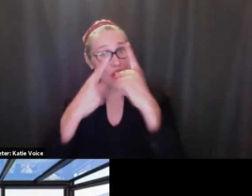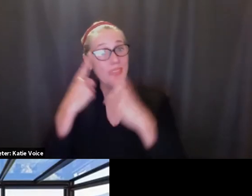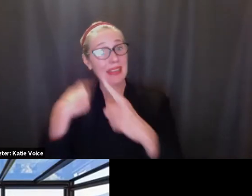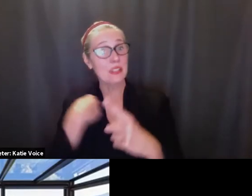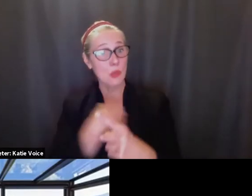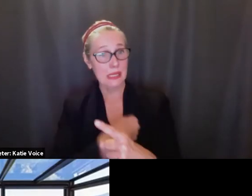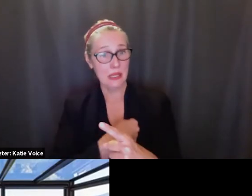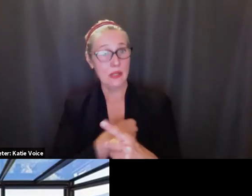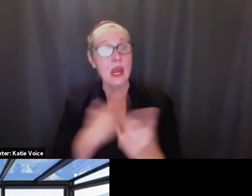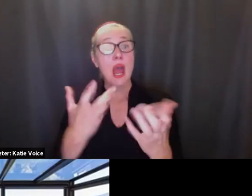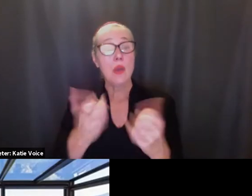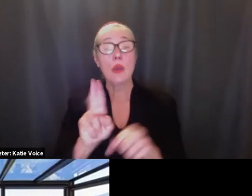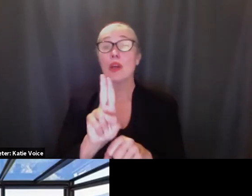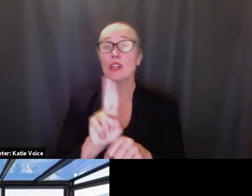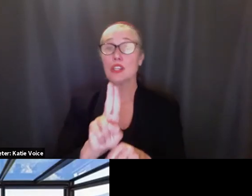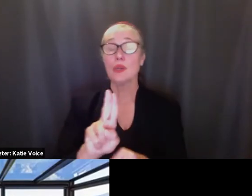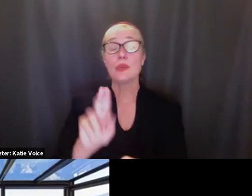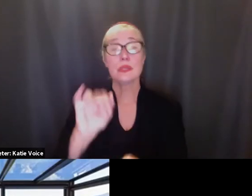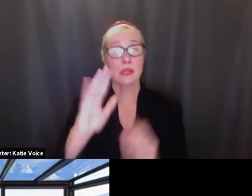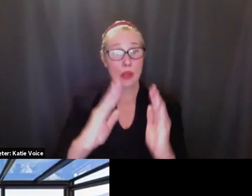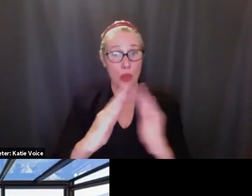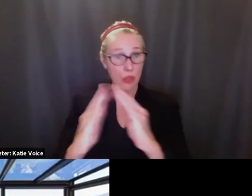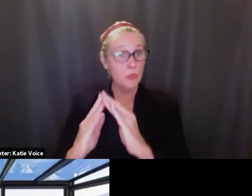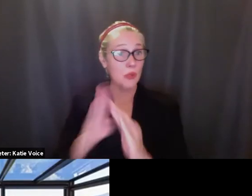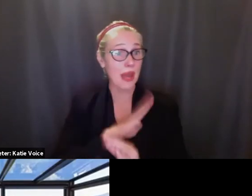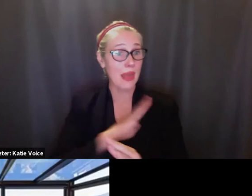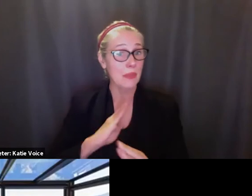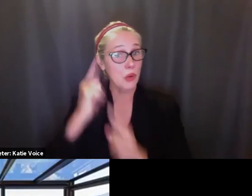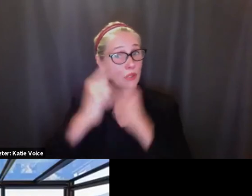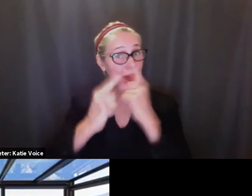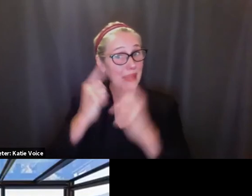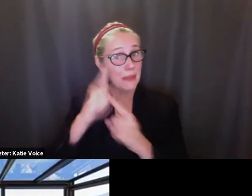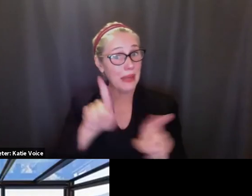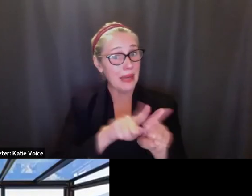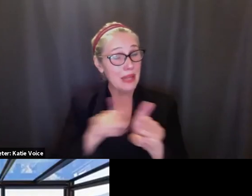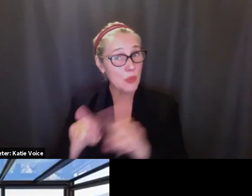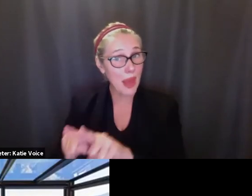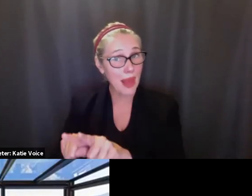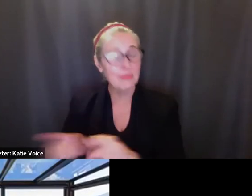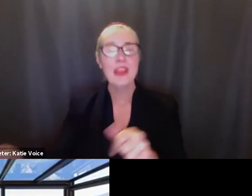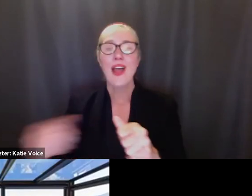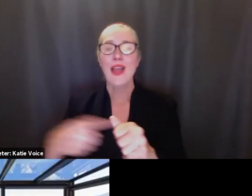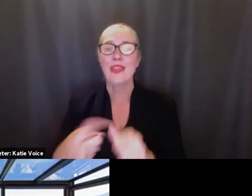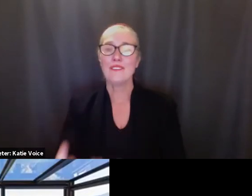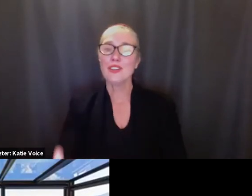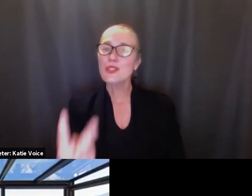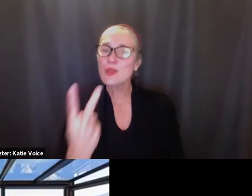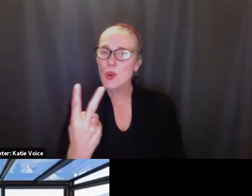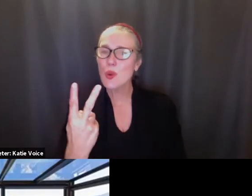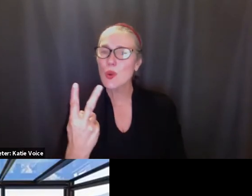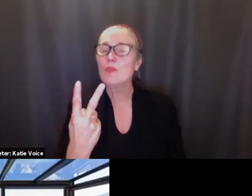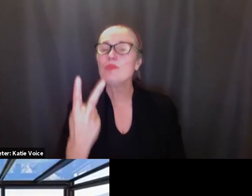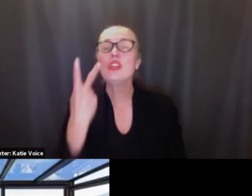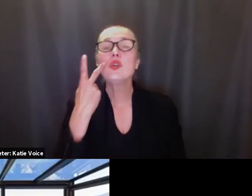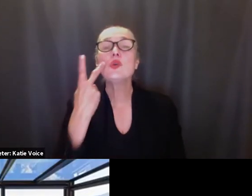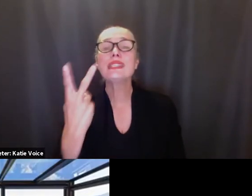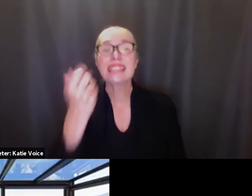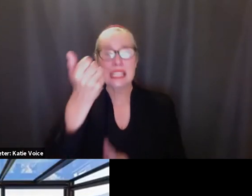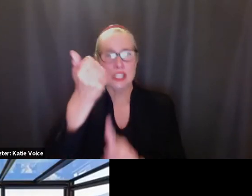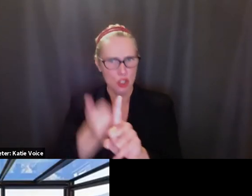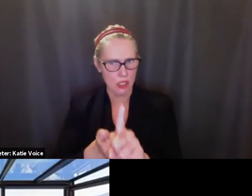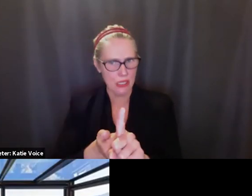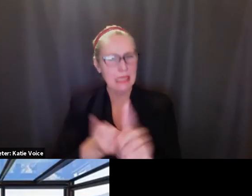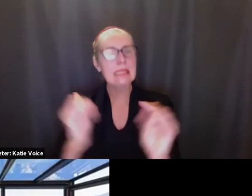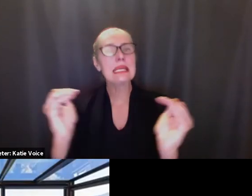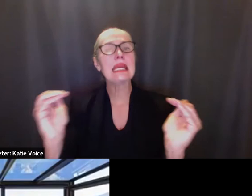community and the board to think about as well uh the easiest way to look at these the first two uh each area shall contain nearly equal number of